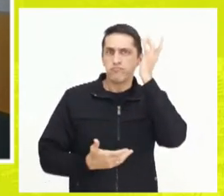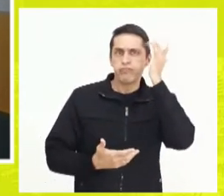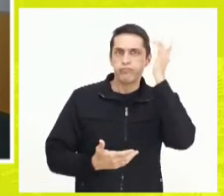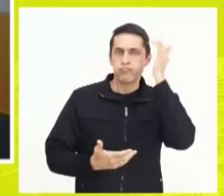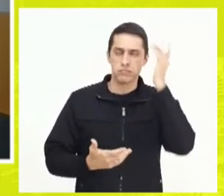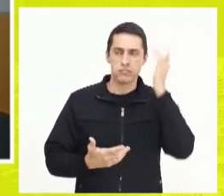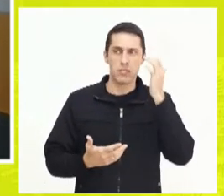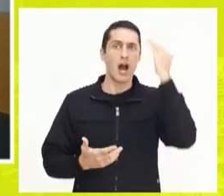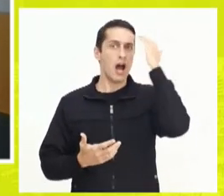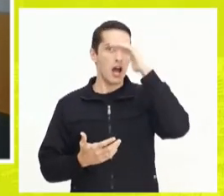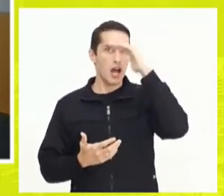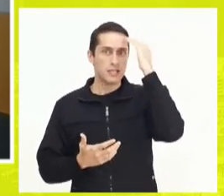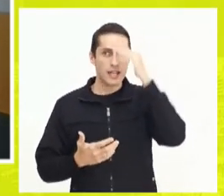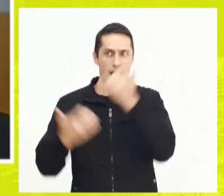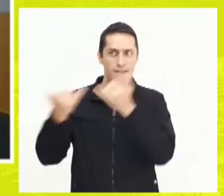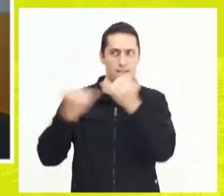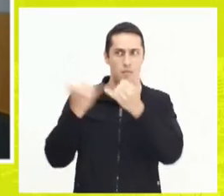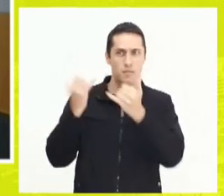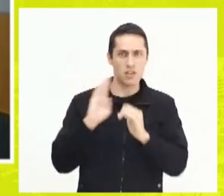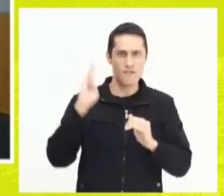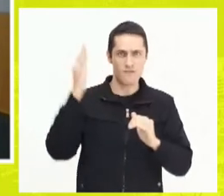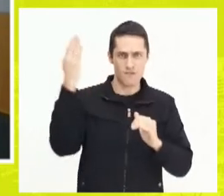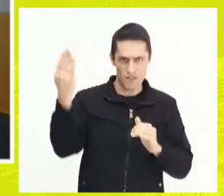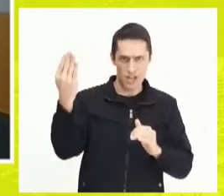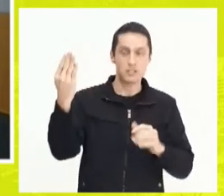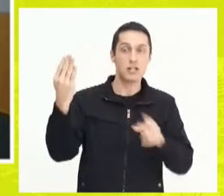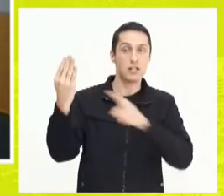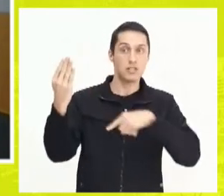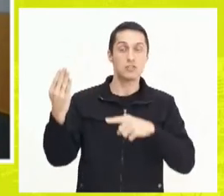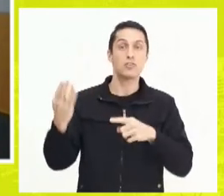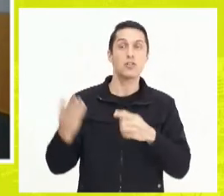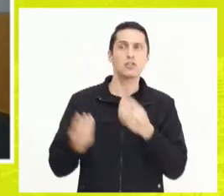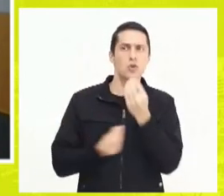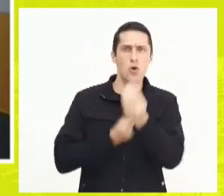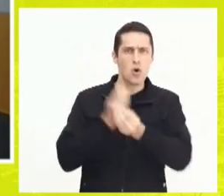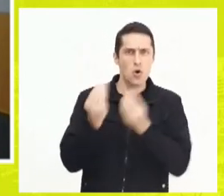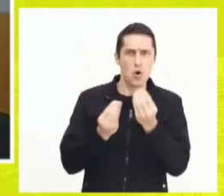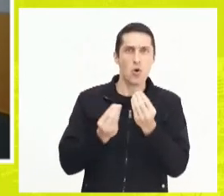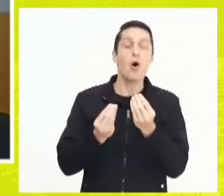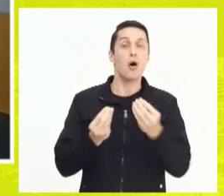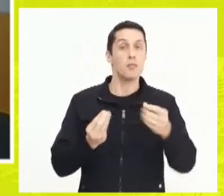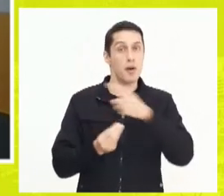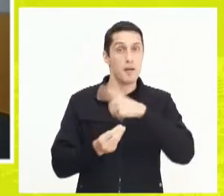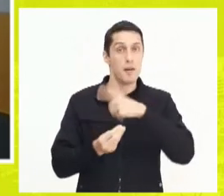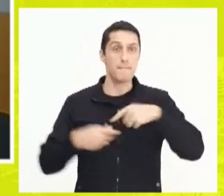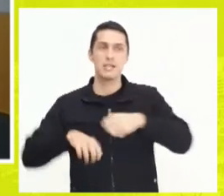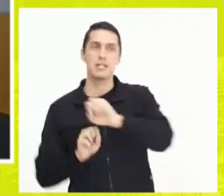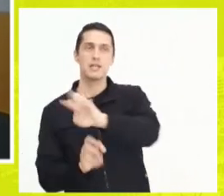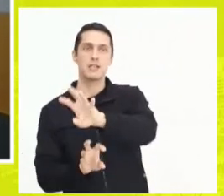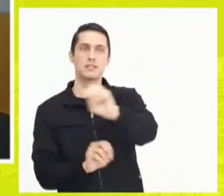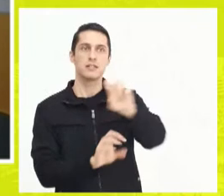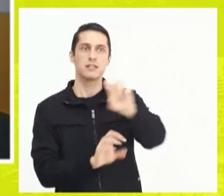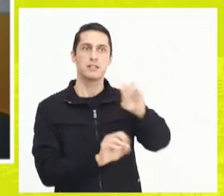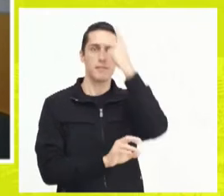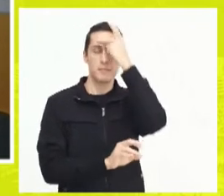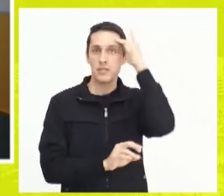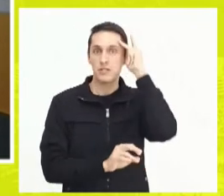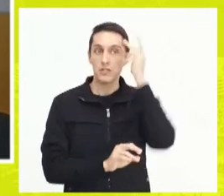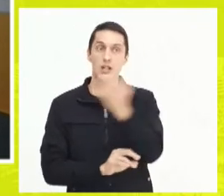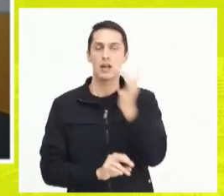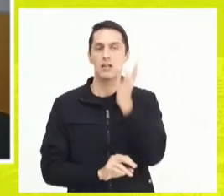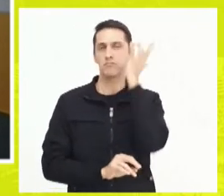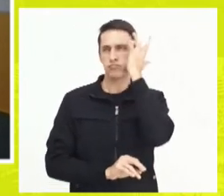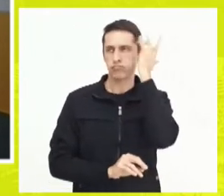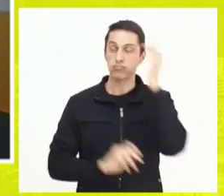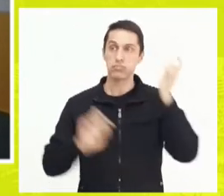have democratic and critical information we have to be able to do that we need to take this to different